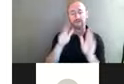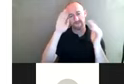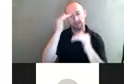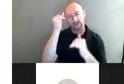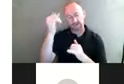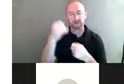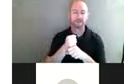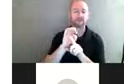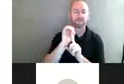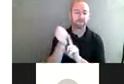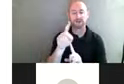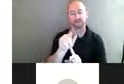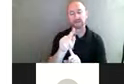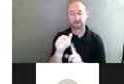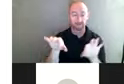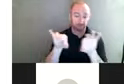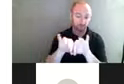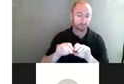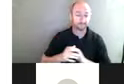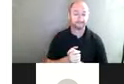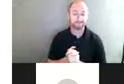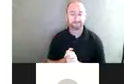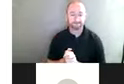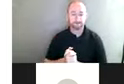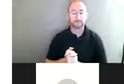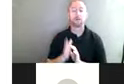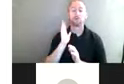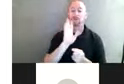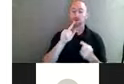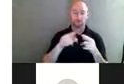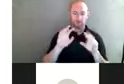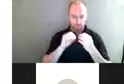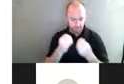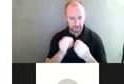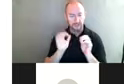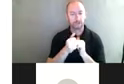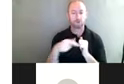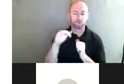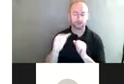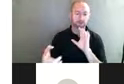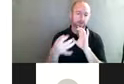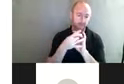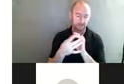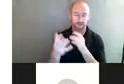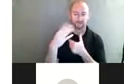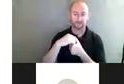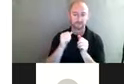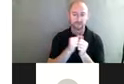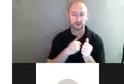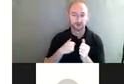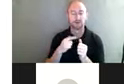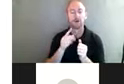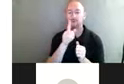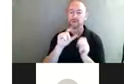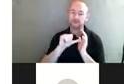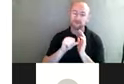making environmental data matter. I'll talk about the organization, the different ways you can connect and participate with us, and I'll really focus